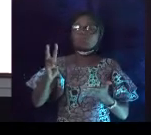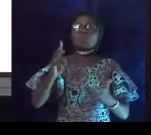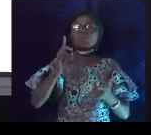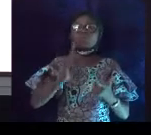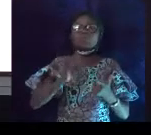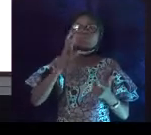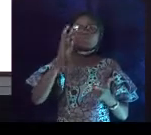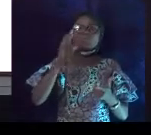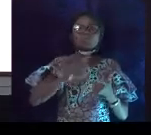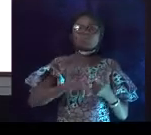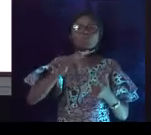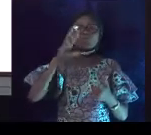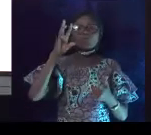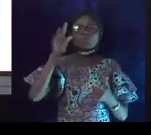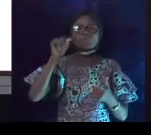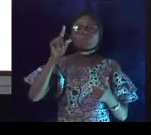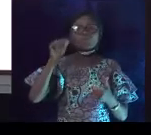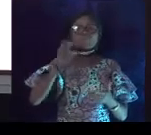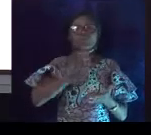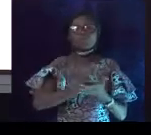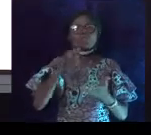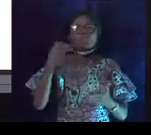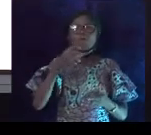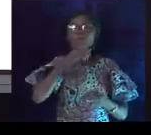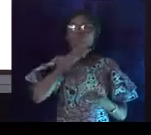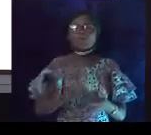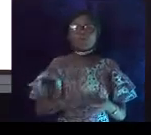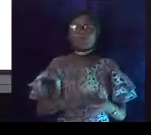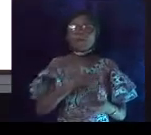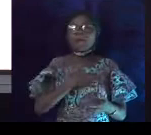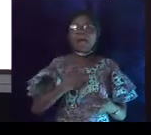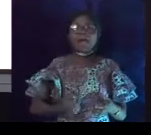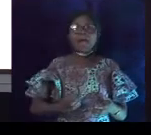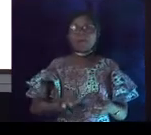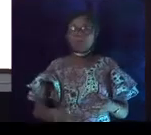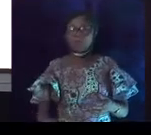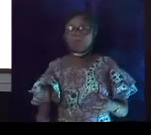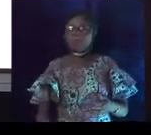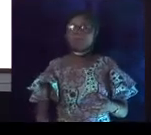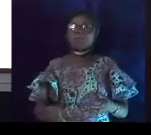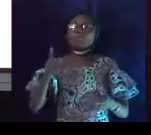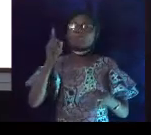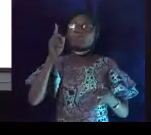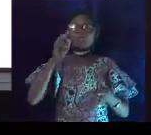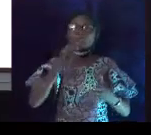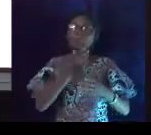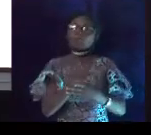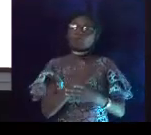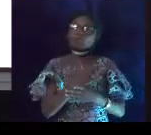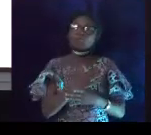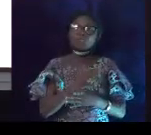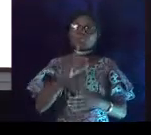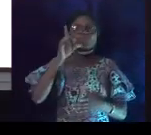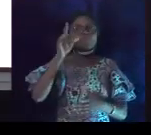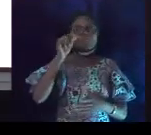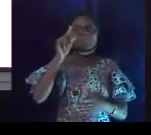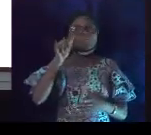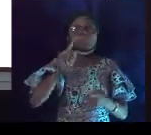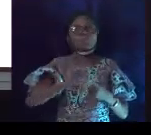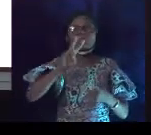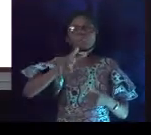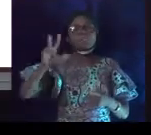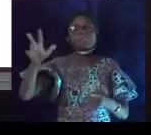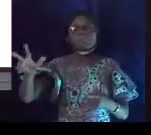what? 16 to 20 weeks of age. And will lay between 20 to 23 dozen